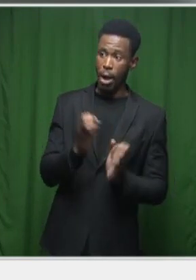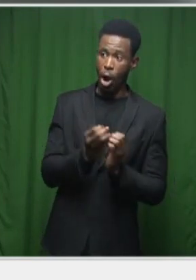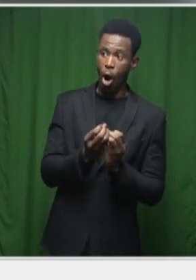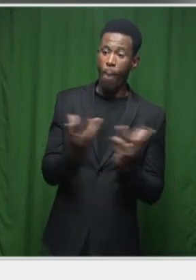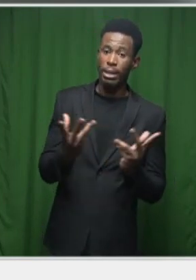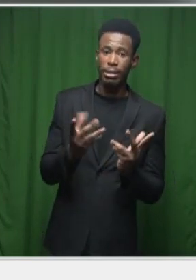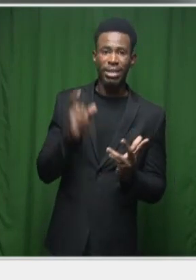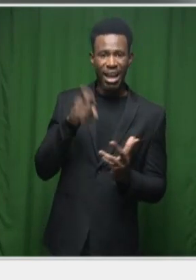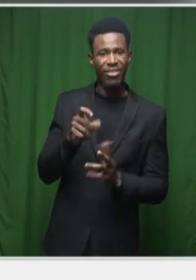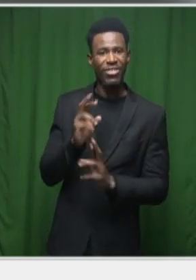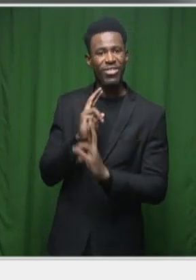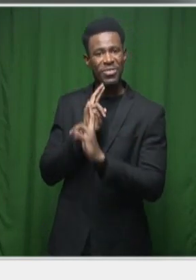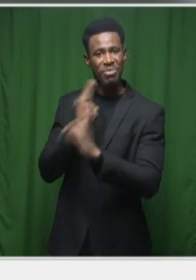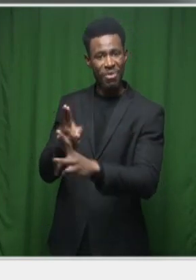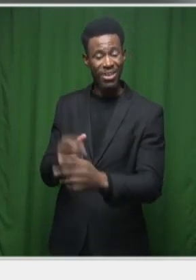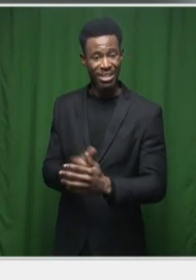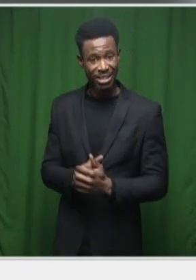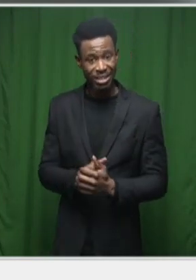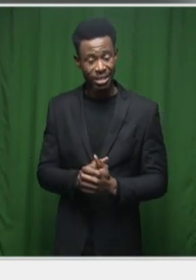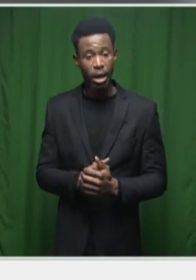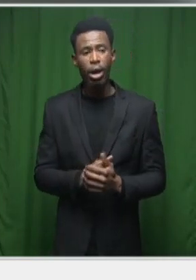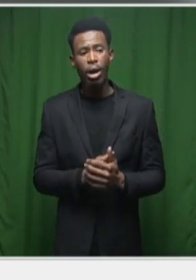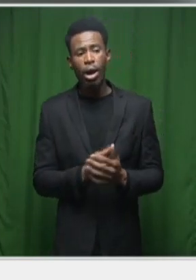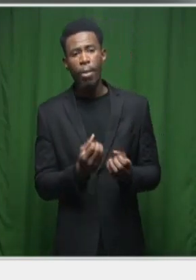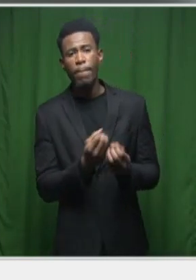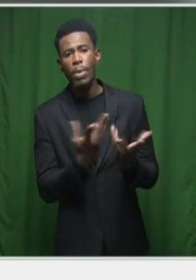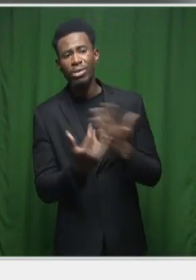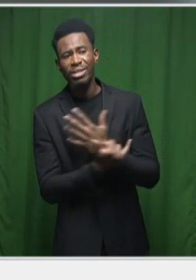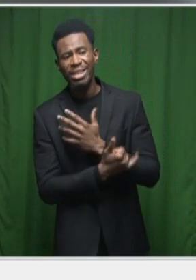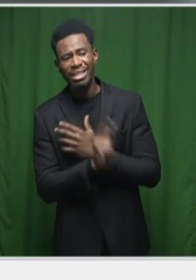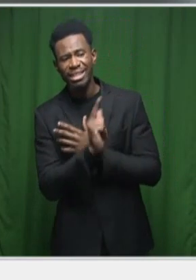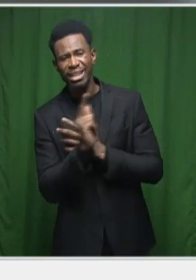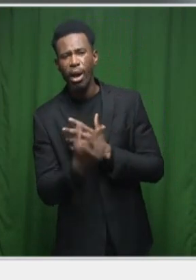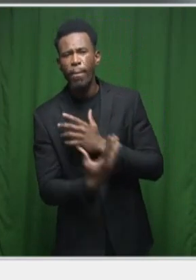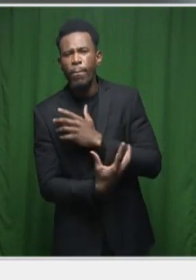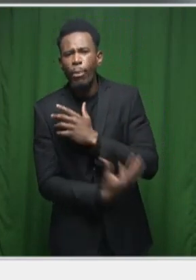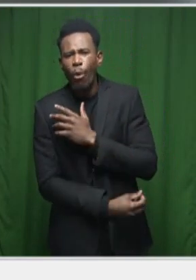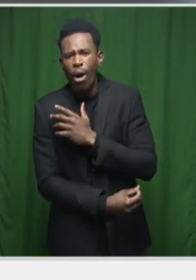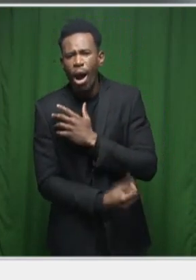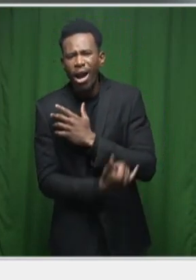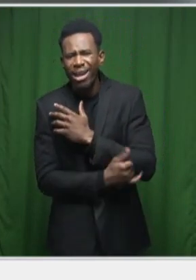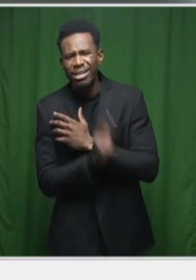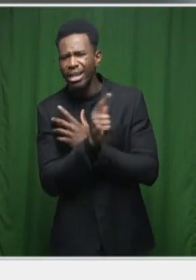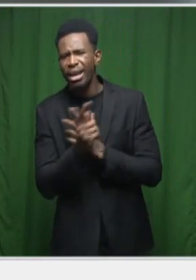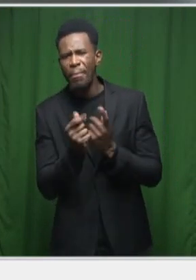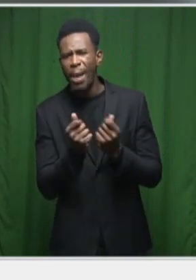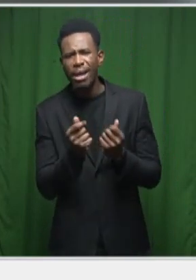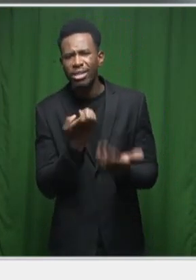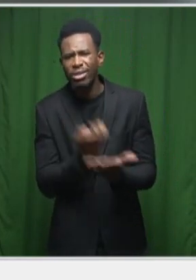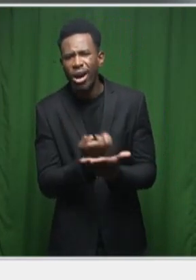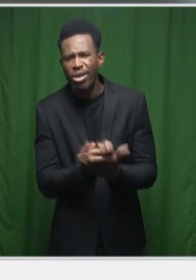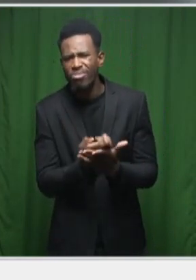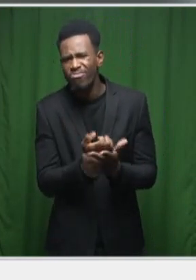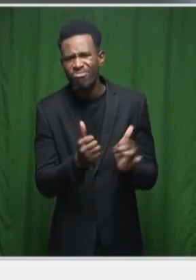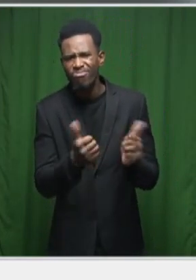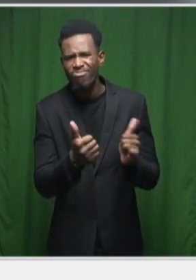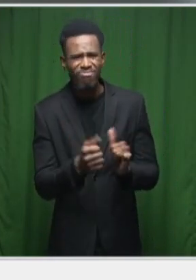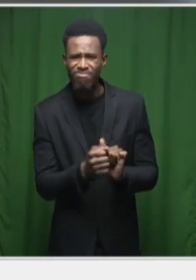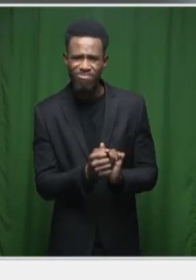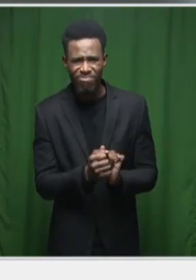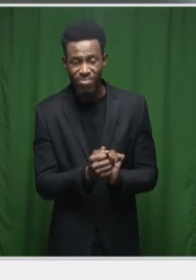most developing countries, they don't have, what they call the monitoring, reporting, and verifying, systems of the GHG